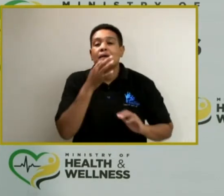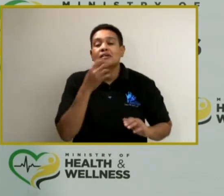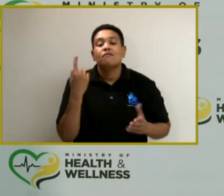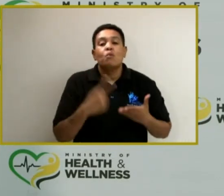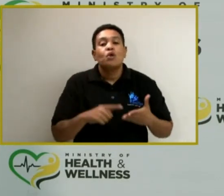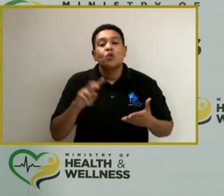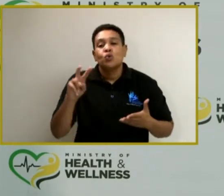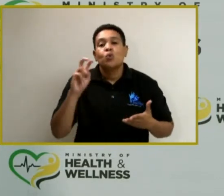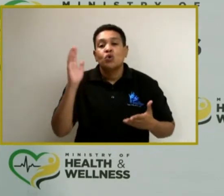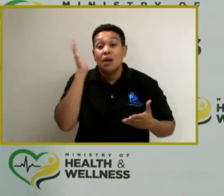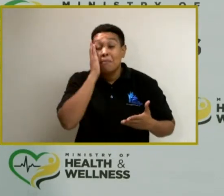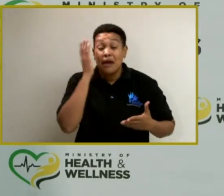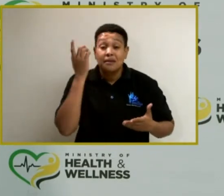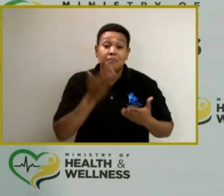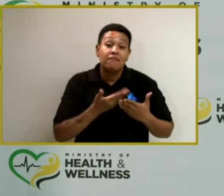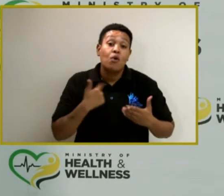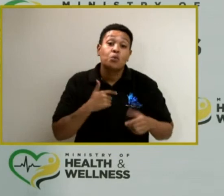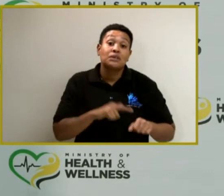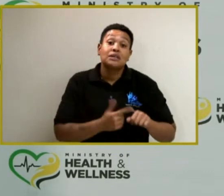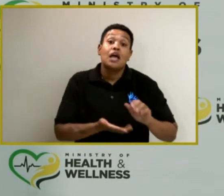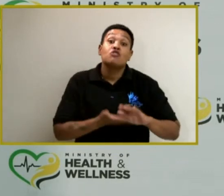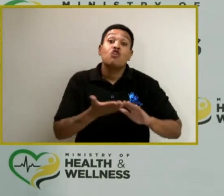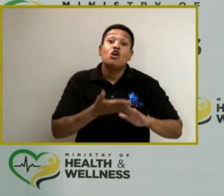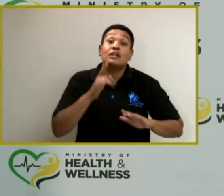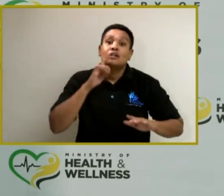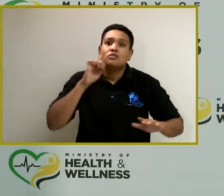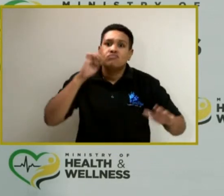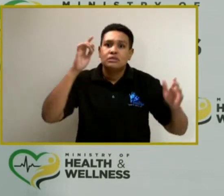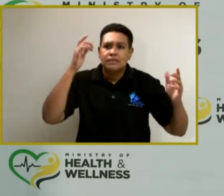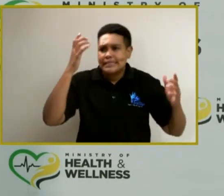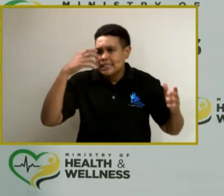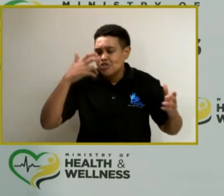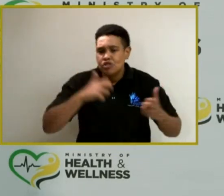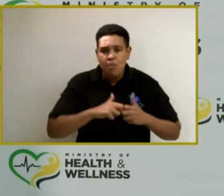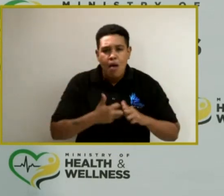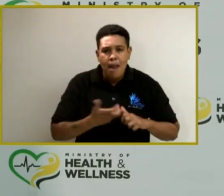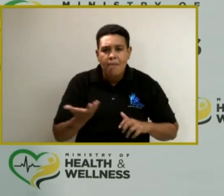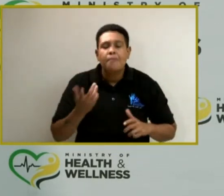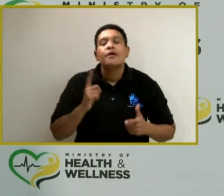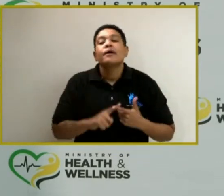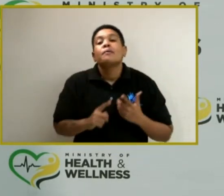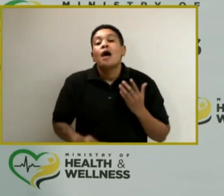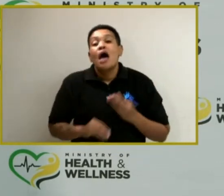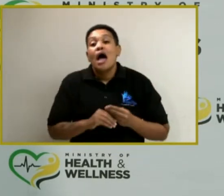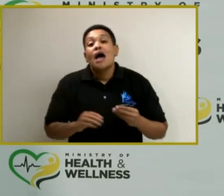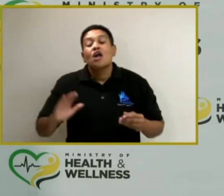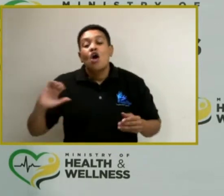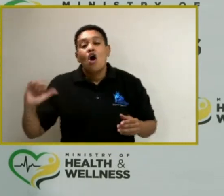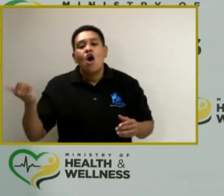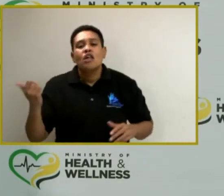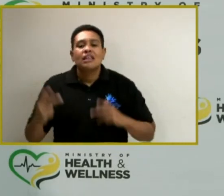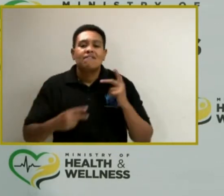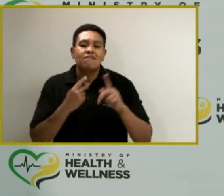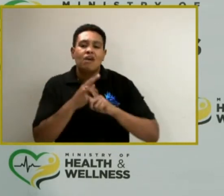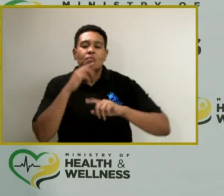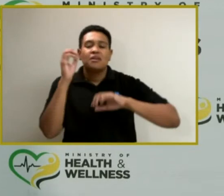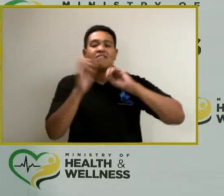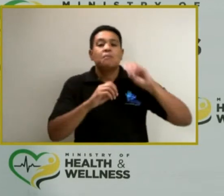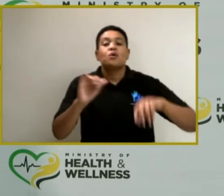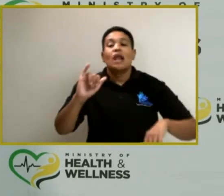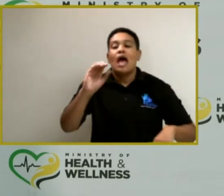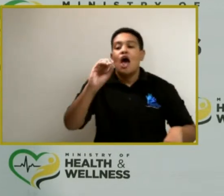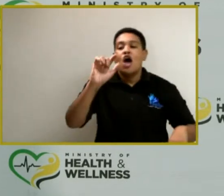1,200 beds before we start running into significant difficulties, and other forms of inputs like